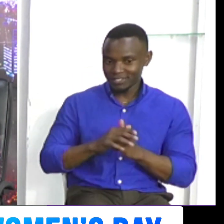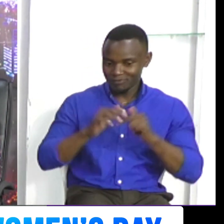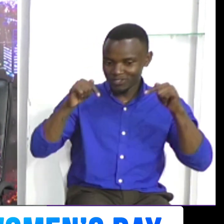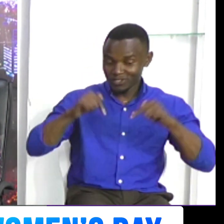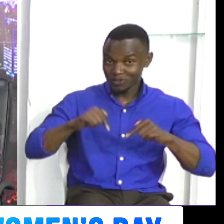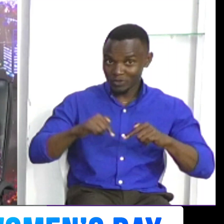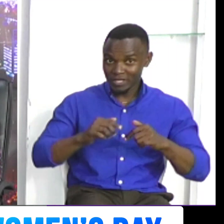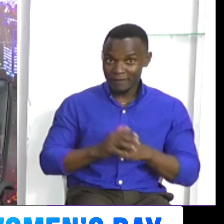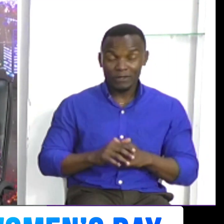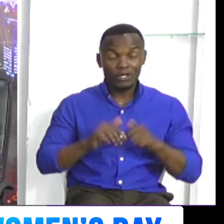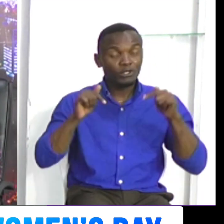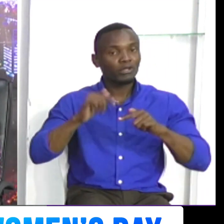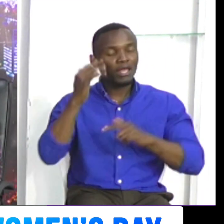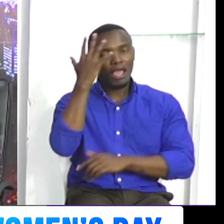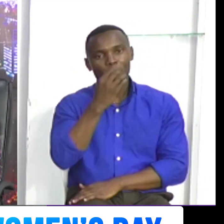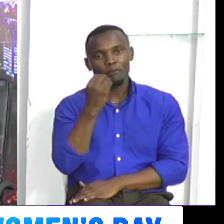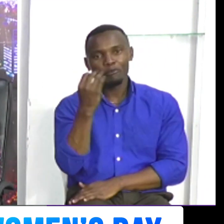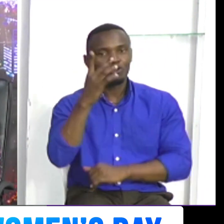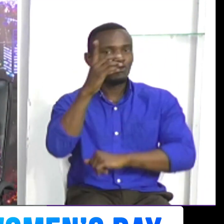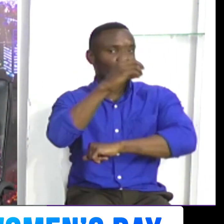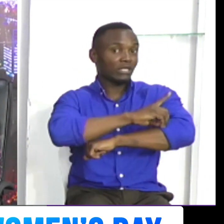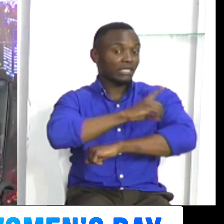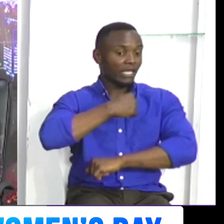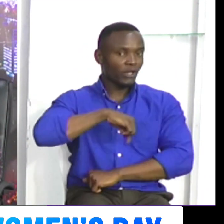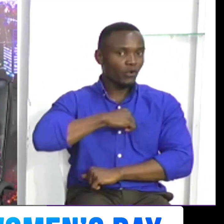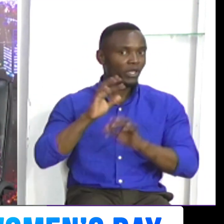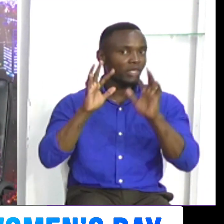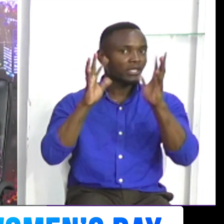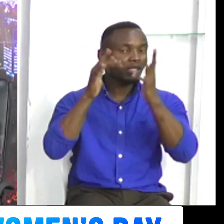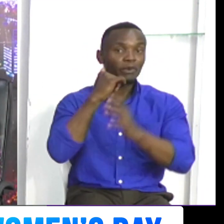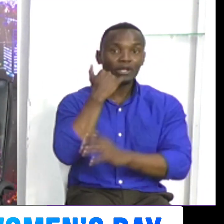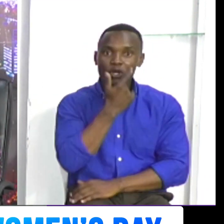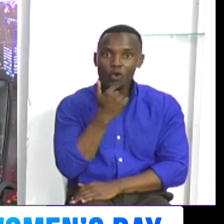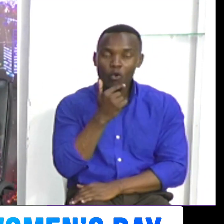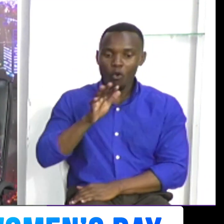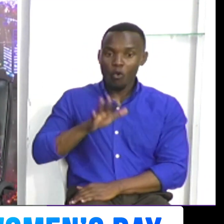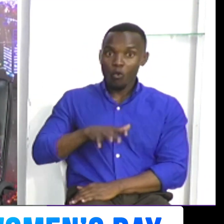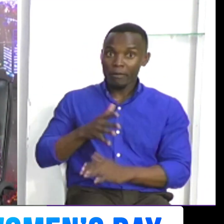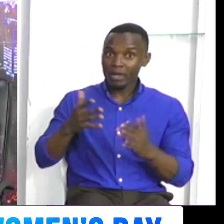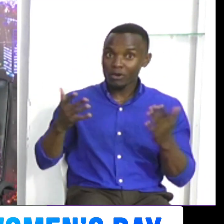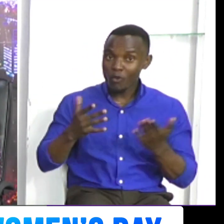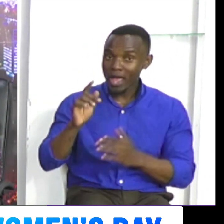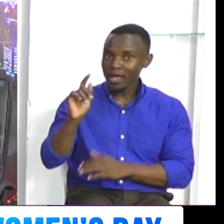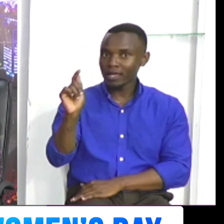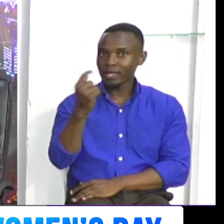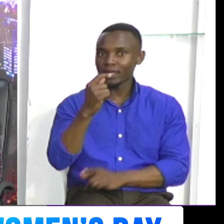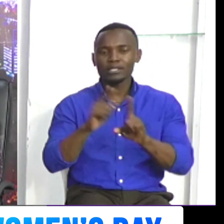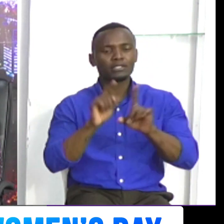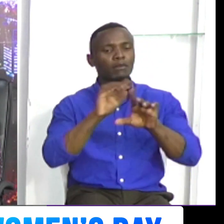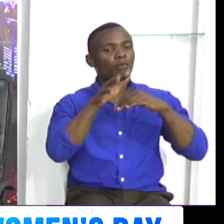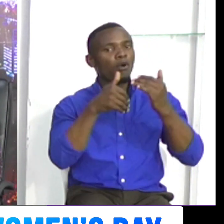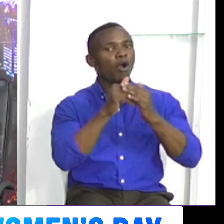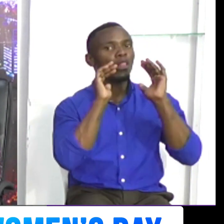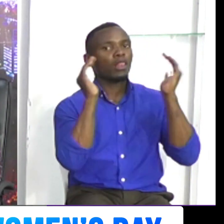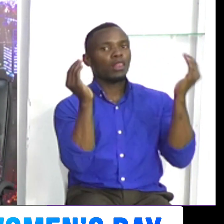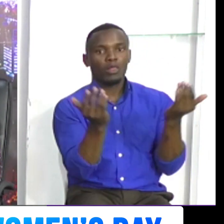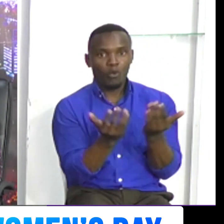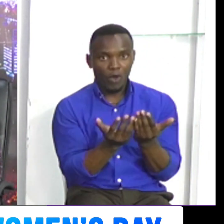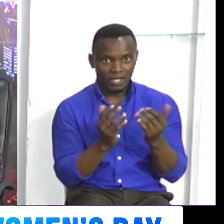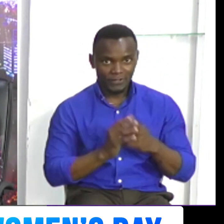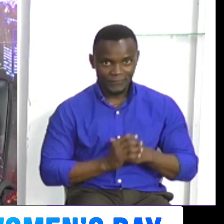It's a very beautiful day. We are celebrating women in the Republic of Kenya, in the entire continent, in the entire world.